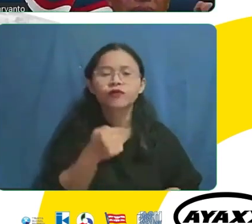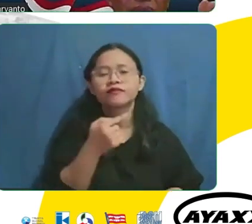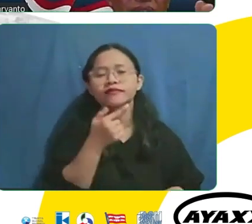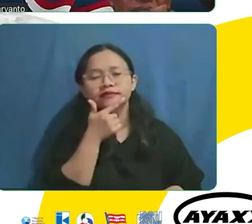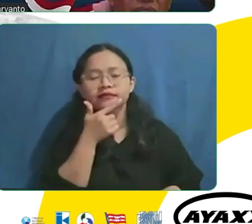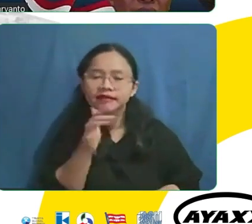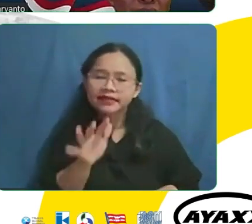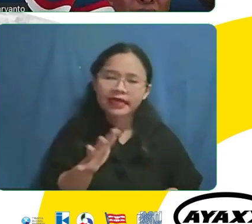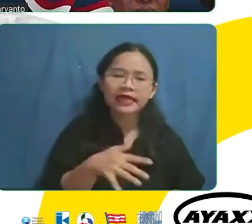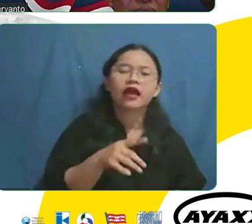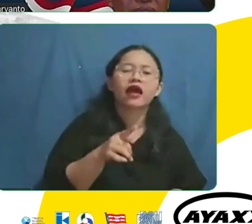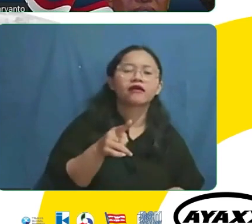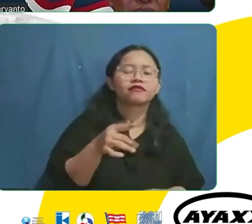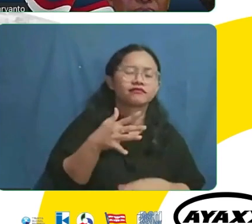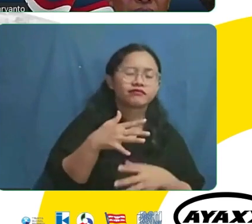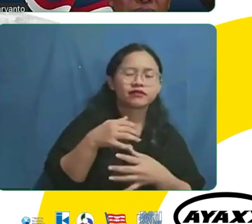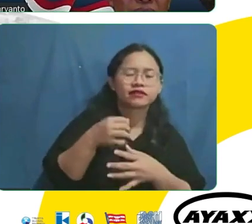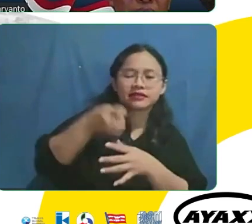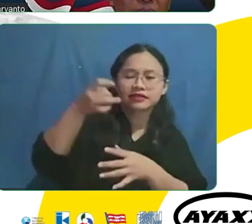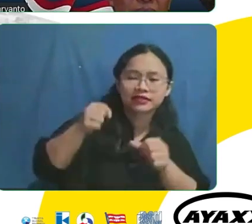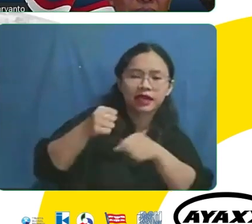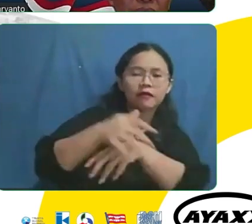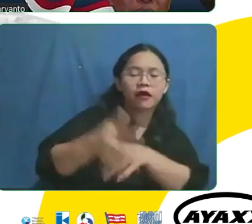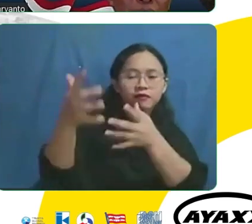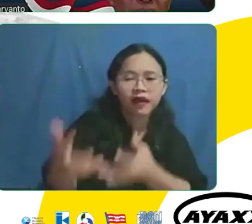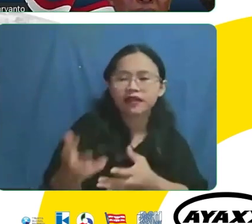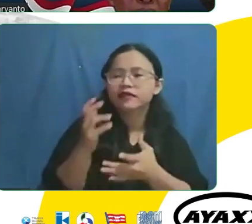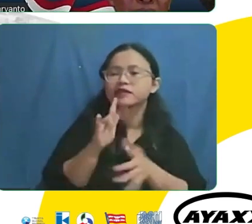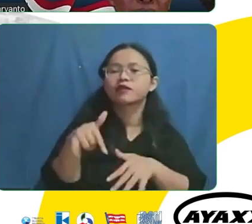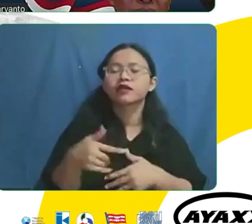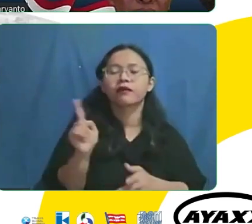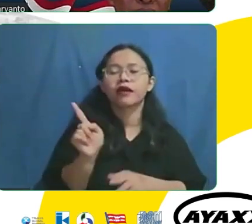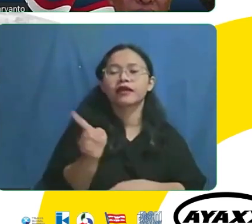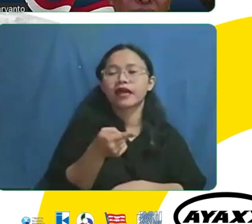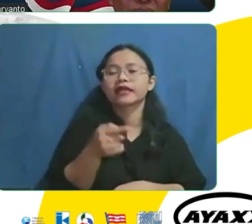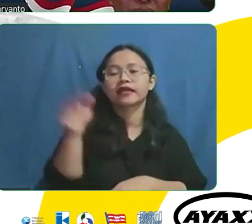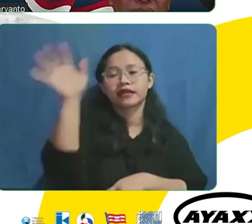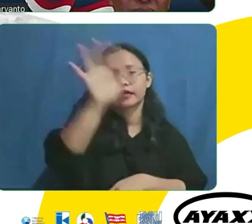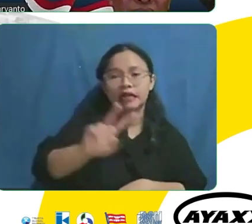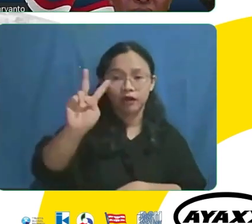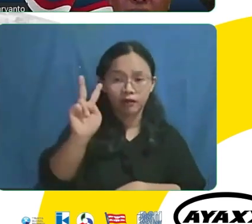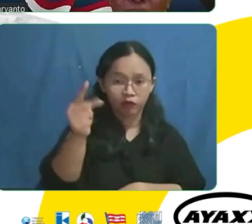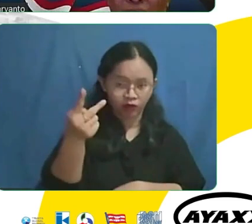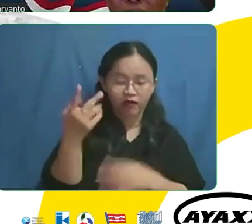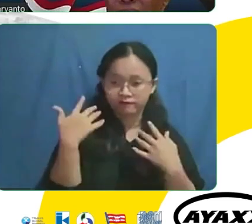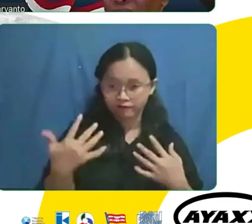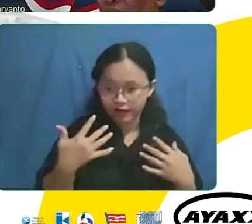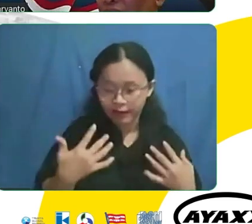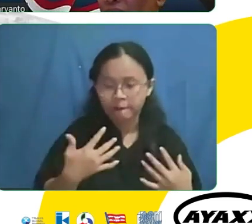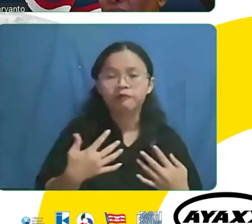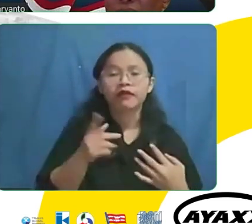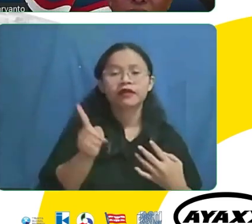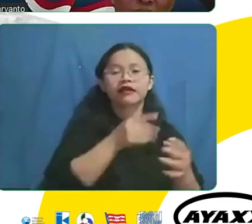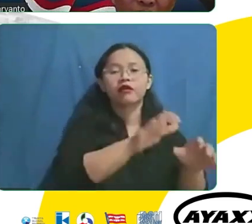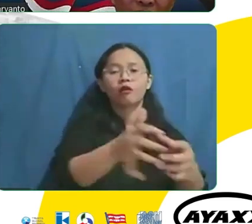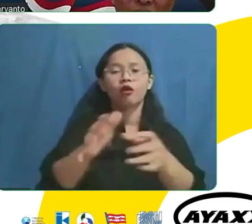greatest concern, distribute a written plan for implementation, and evaluate the effectiveness and edit plan. We